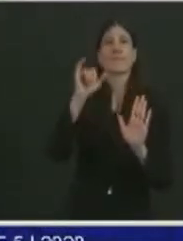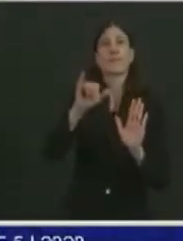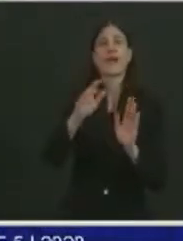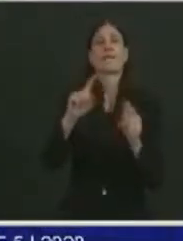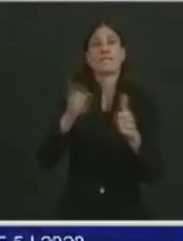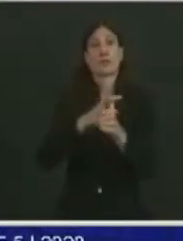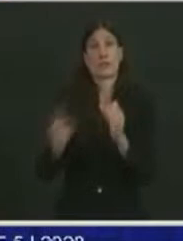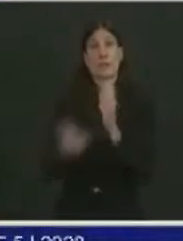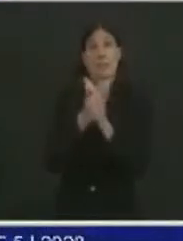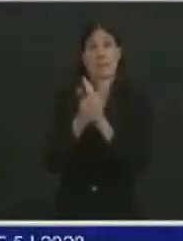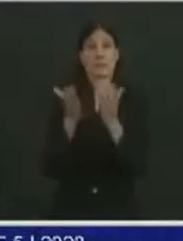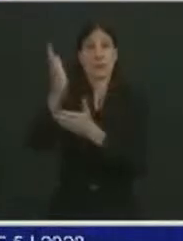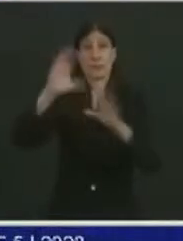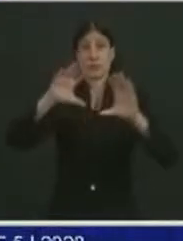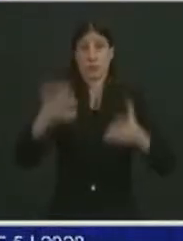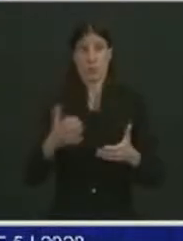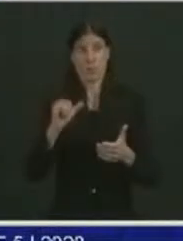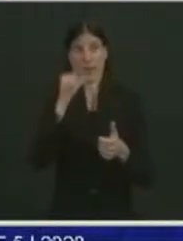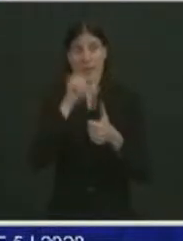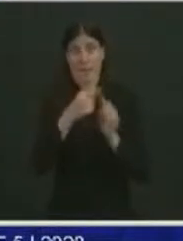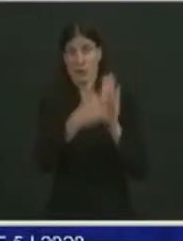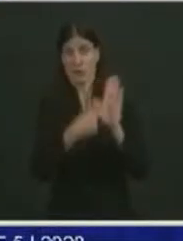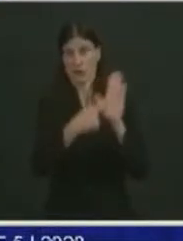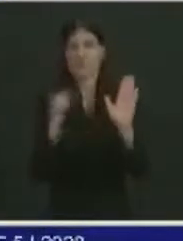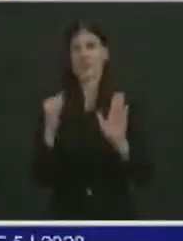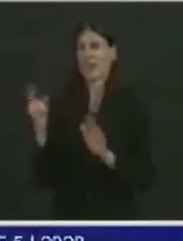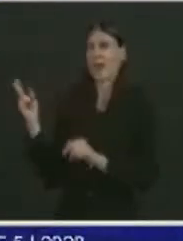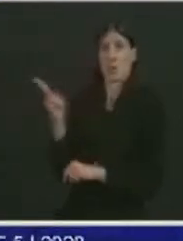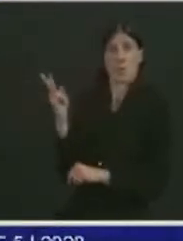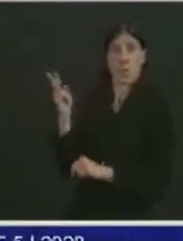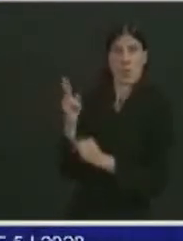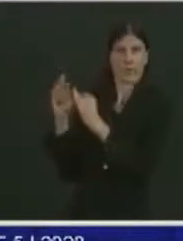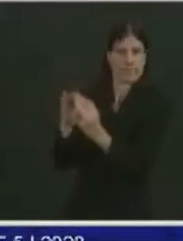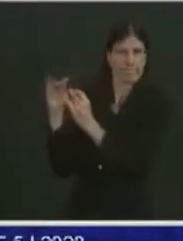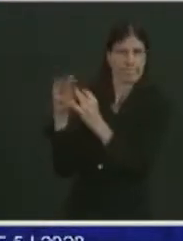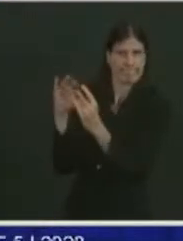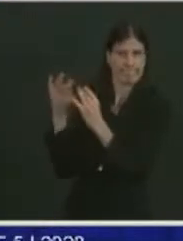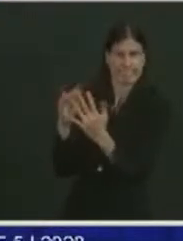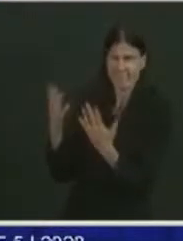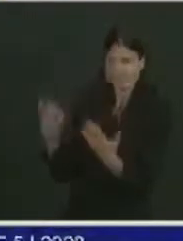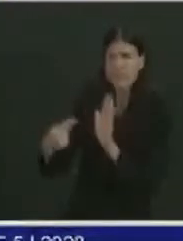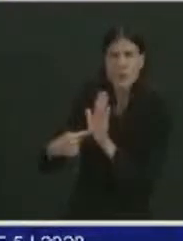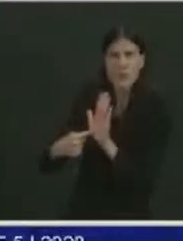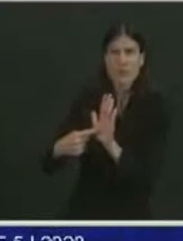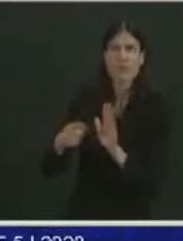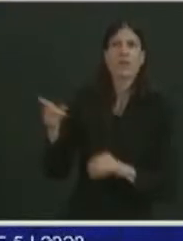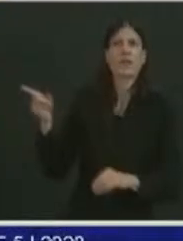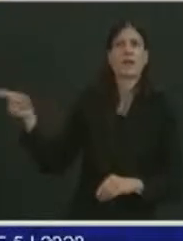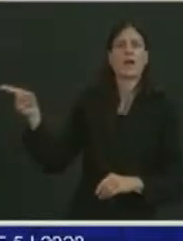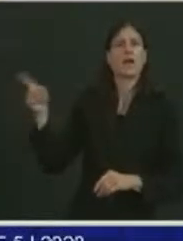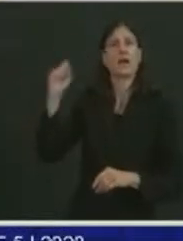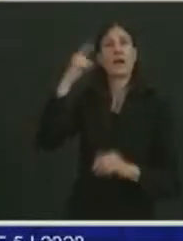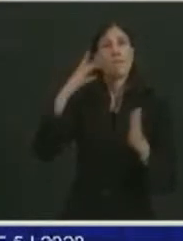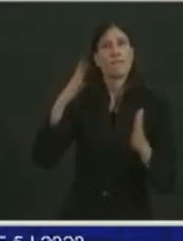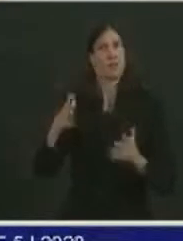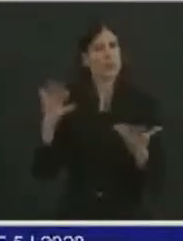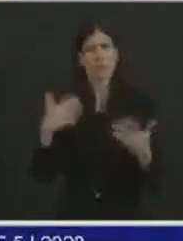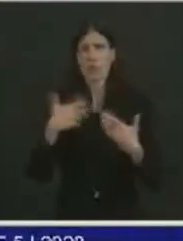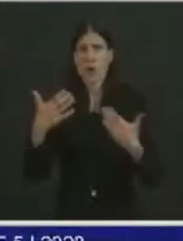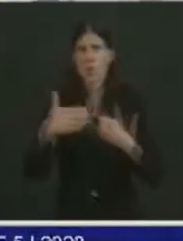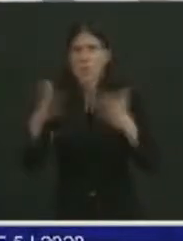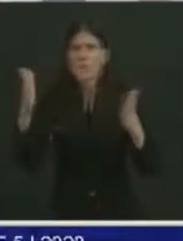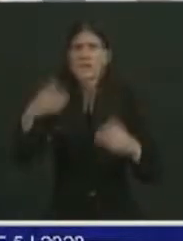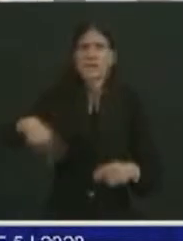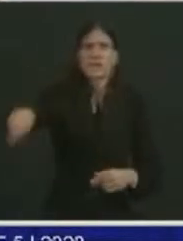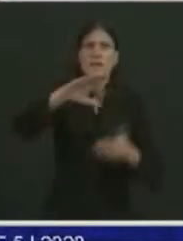people to have access to public records. I have been very transparent and going to continue to be committed to transparency due to the